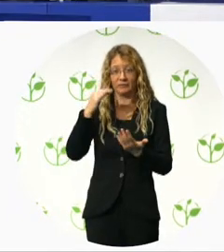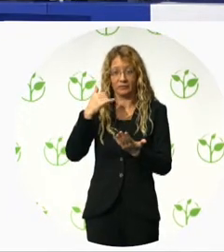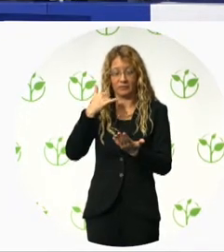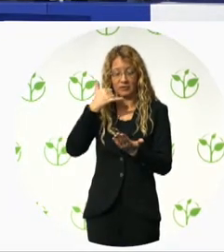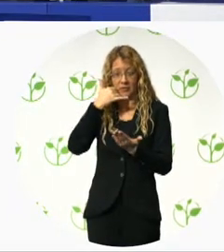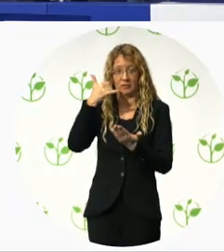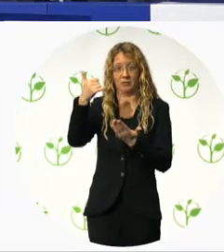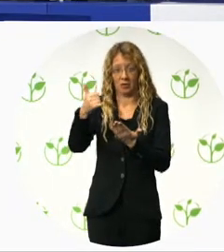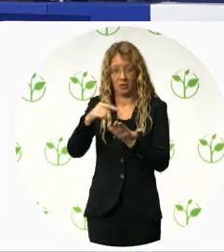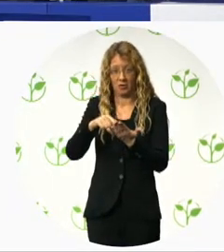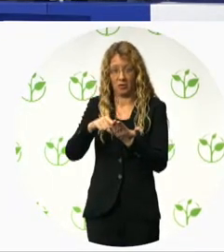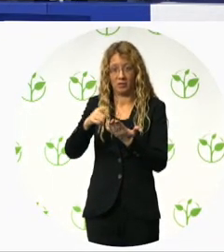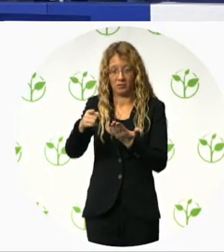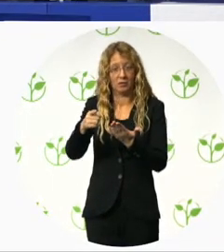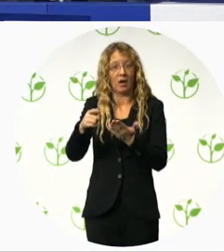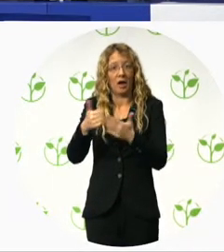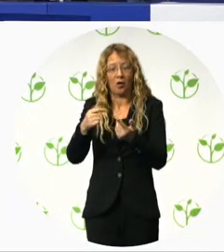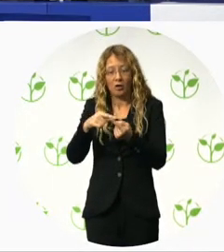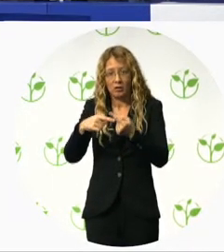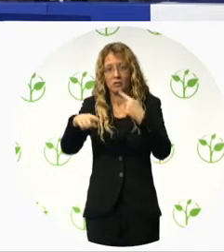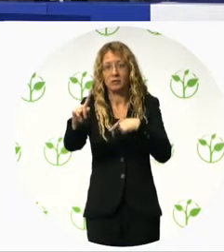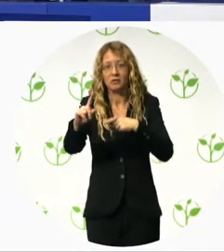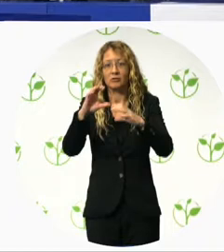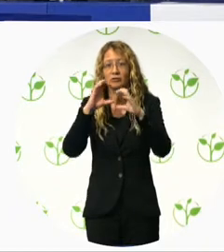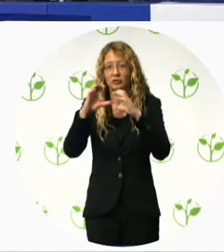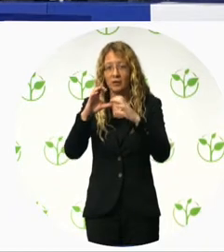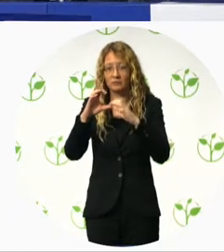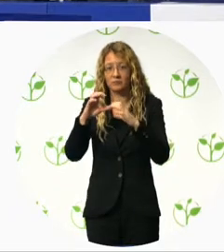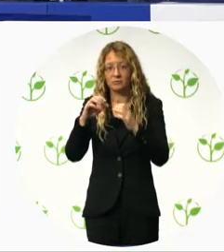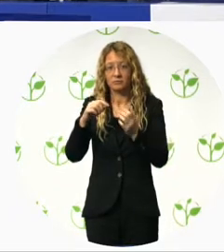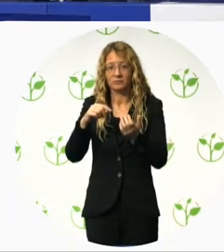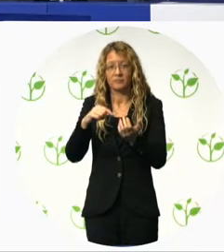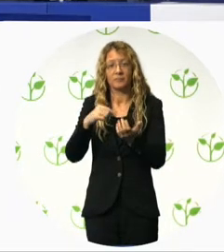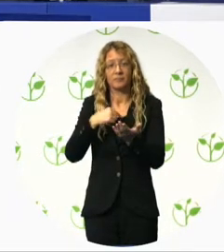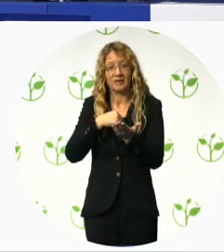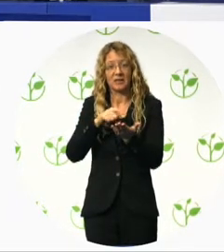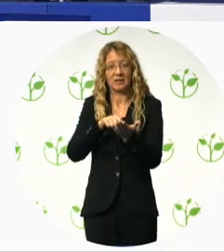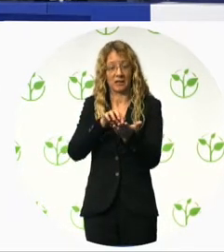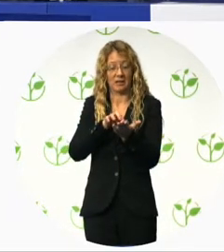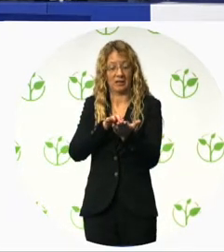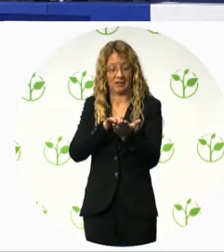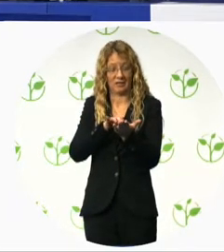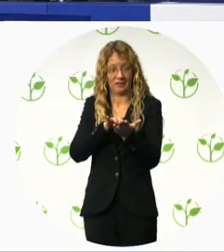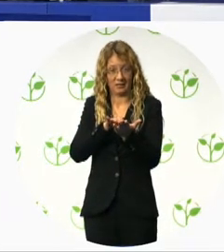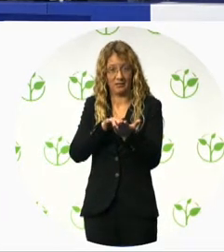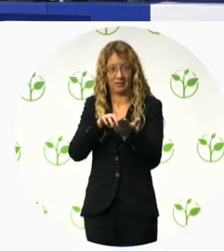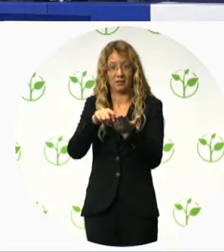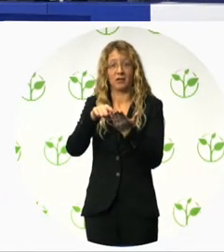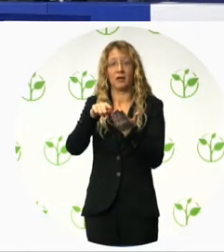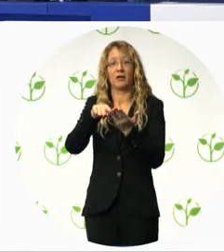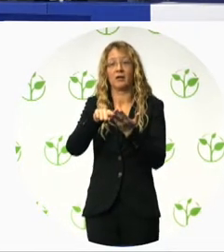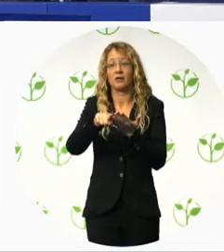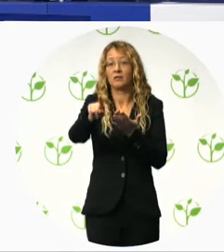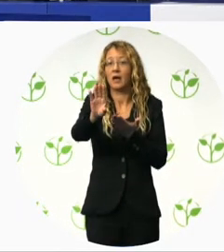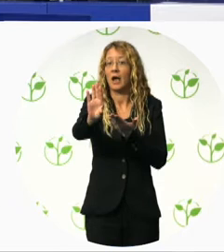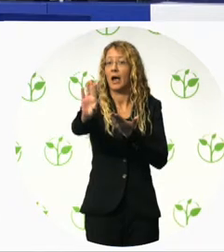I type a message, there is a voice reading that message on the recipient, and every sentence pronounced is converted into text, so the deaf person can read